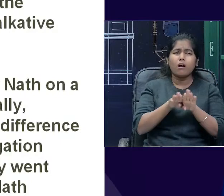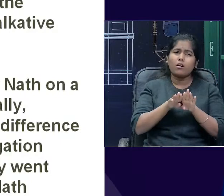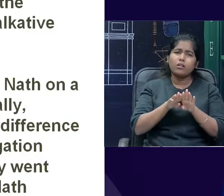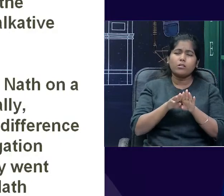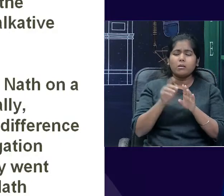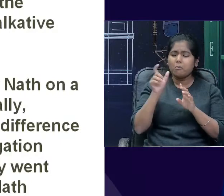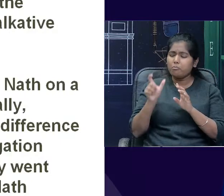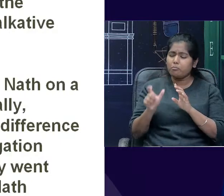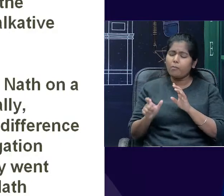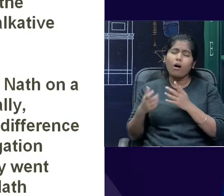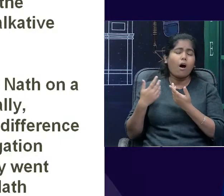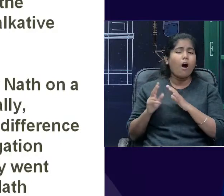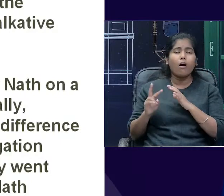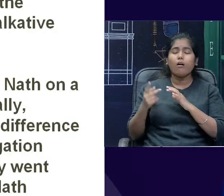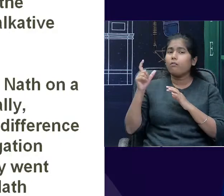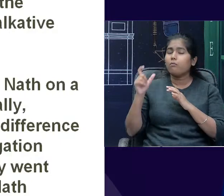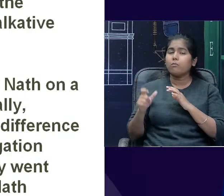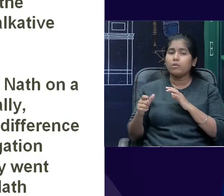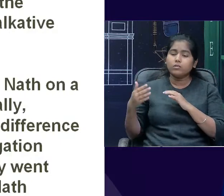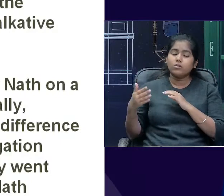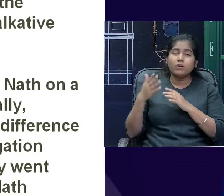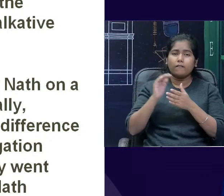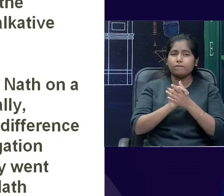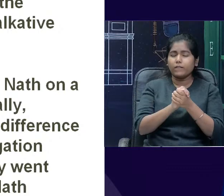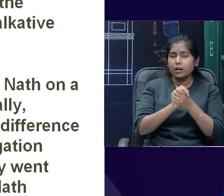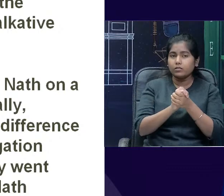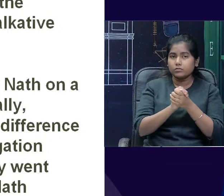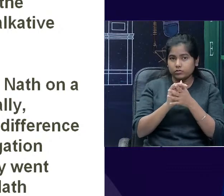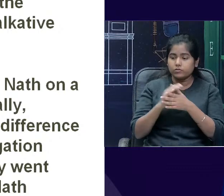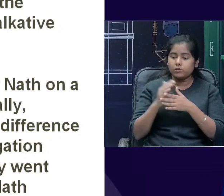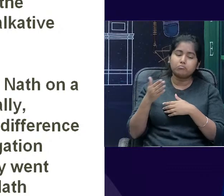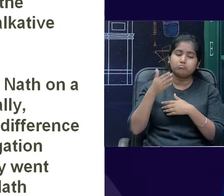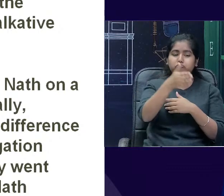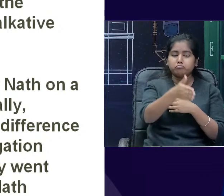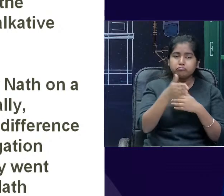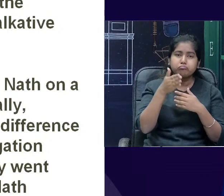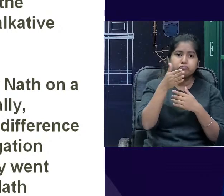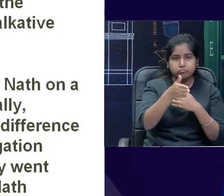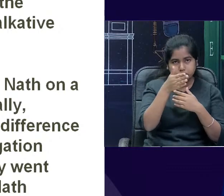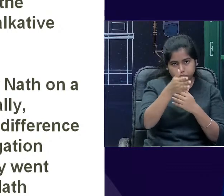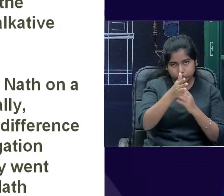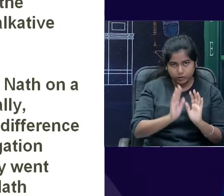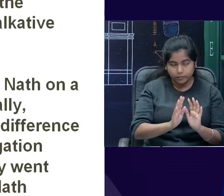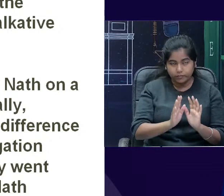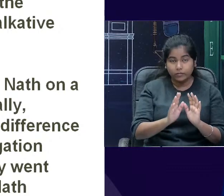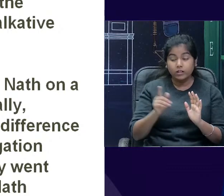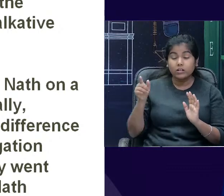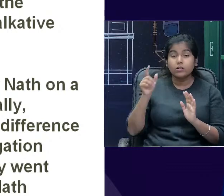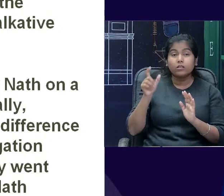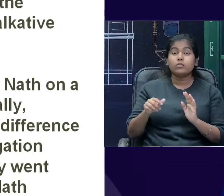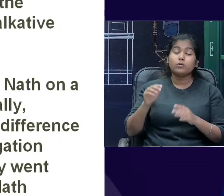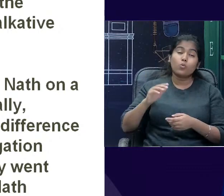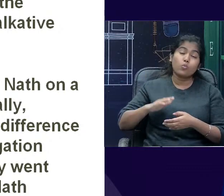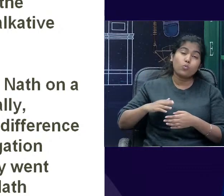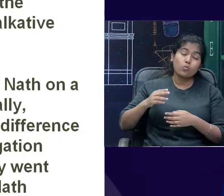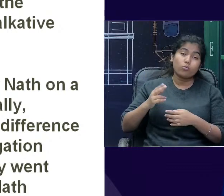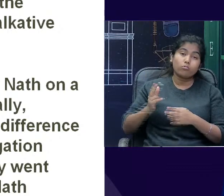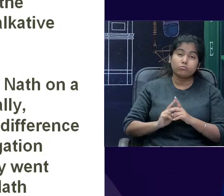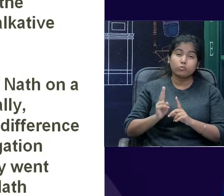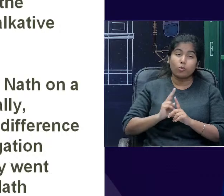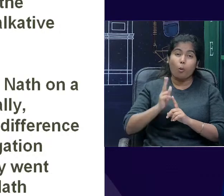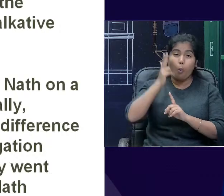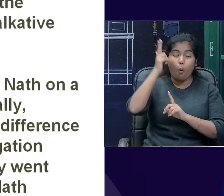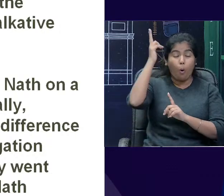Mr. Nath has one friend who used to visit him. Okay. He was a tall, fat,